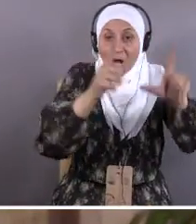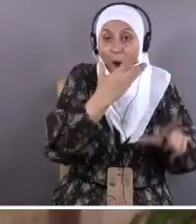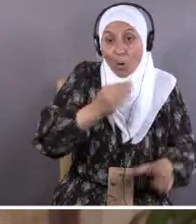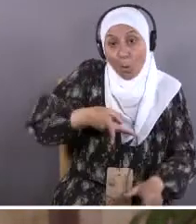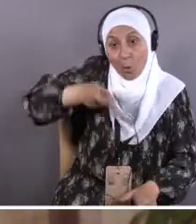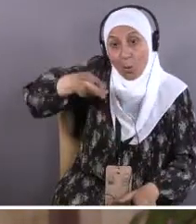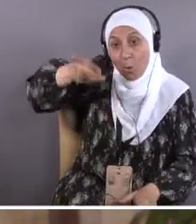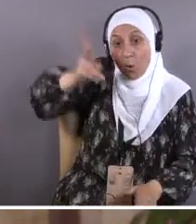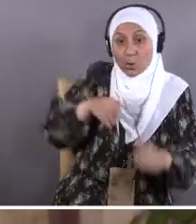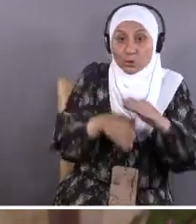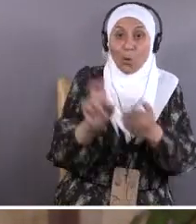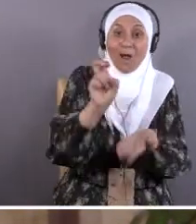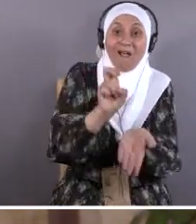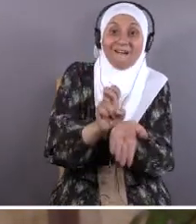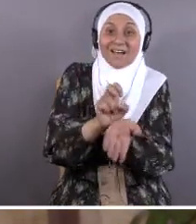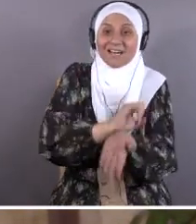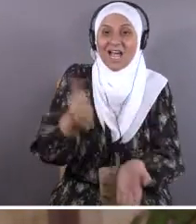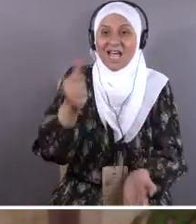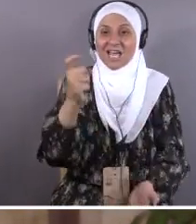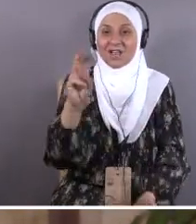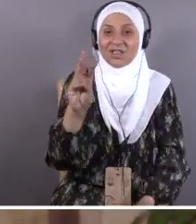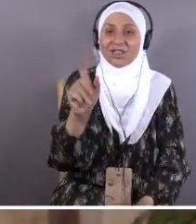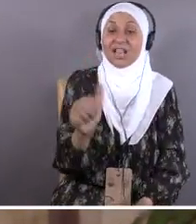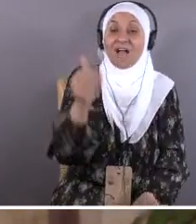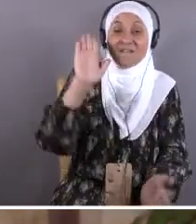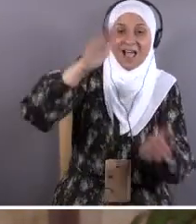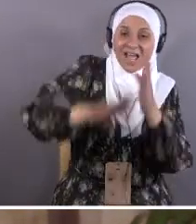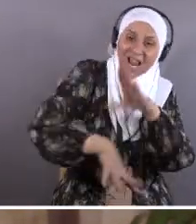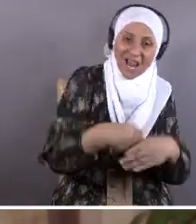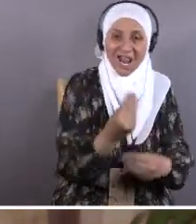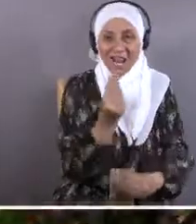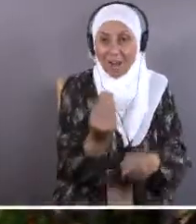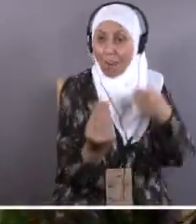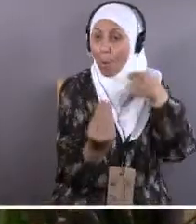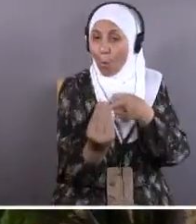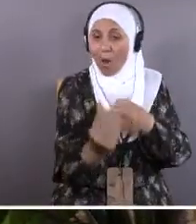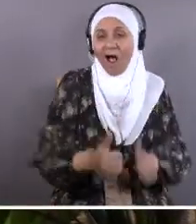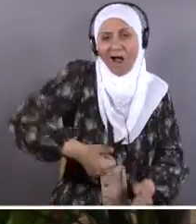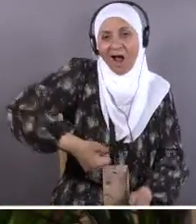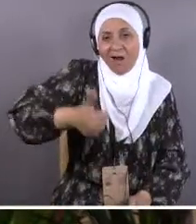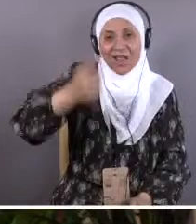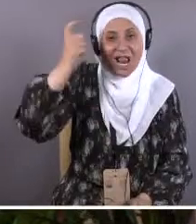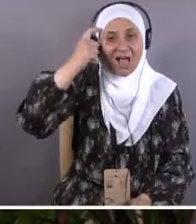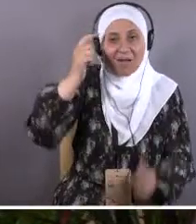EARTHNA village, we have gained a greater understanding of traditional practices and the